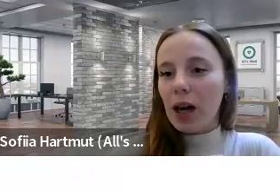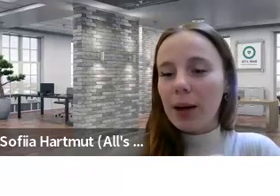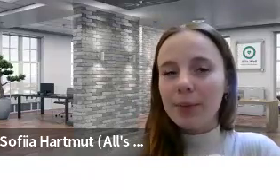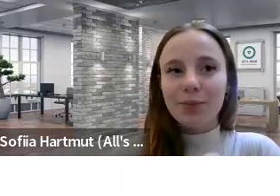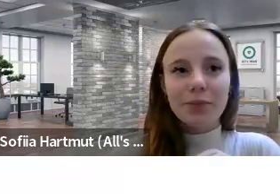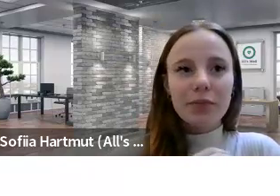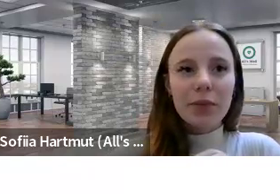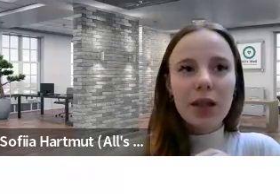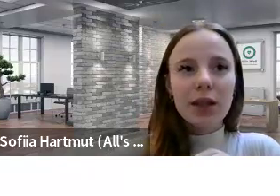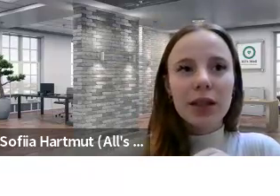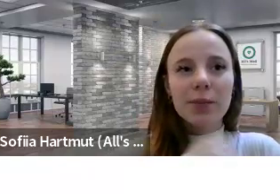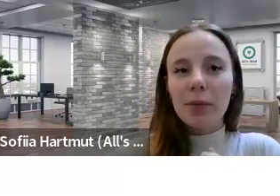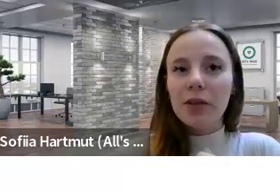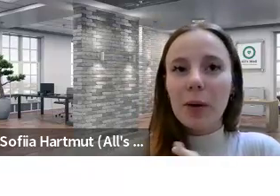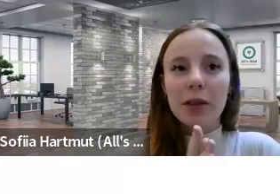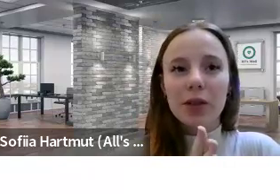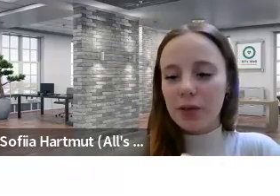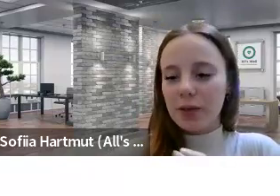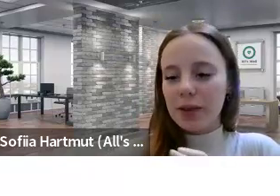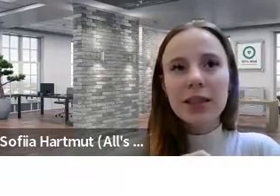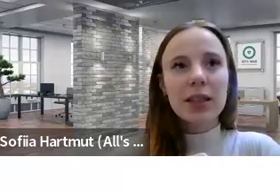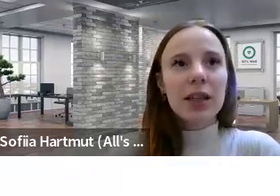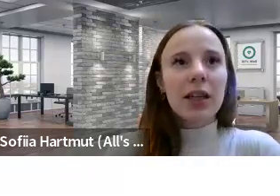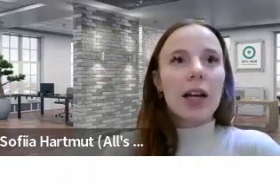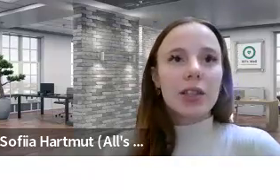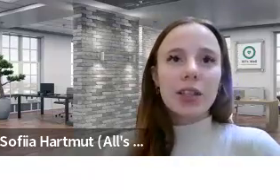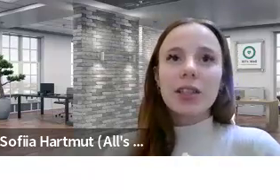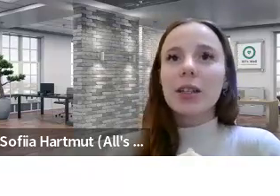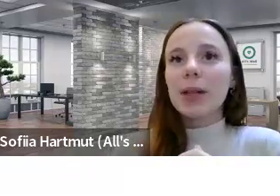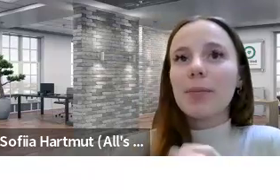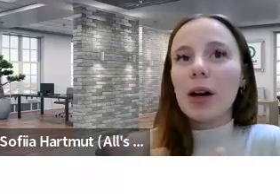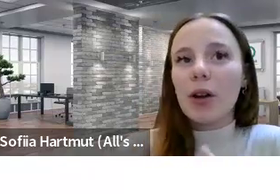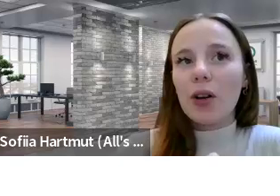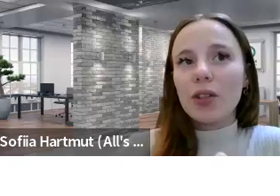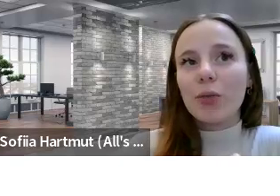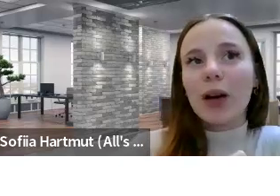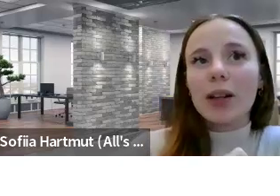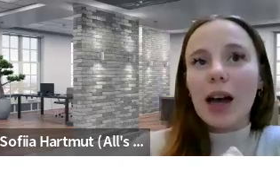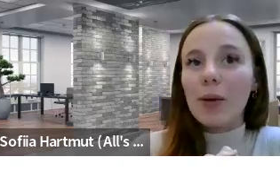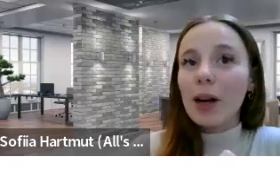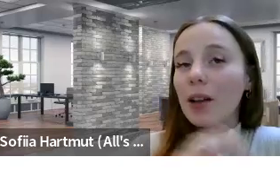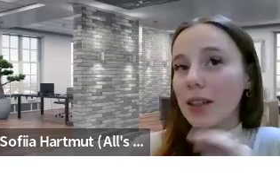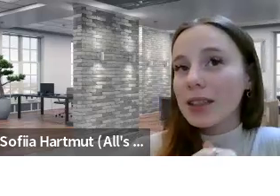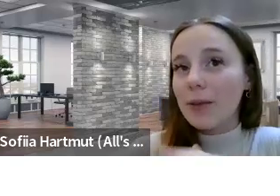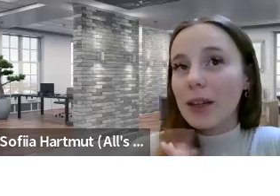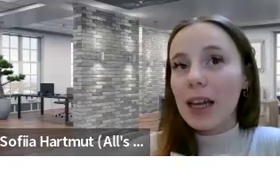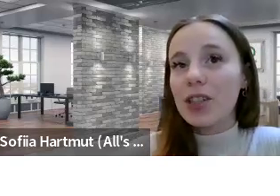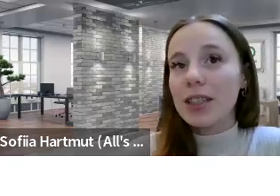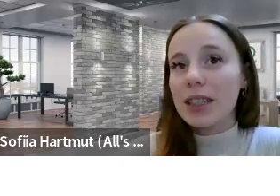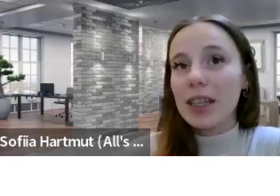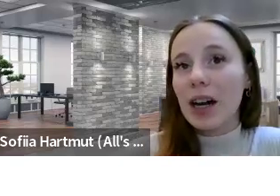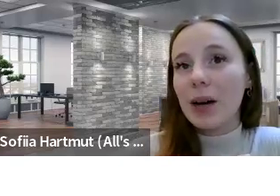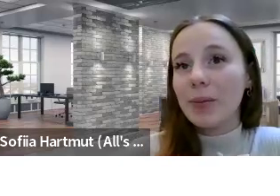through the Department of Developmental Services. So here's a little bit about All's Well. We're a healthcare